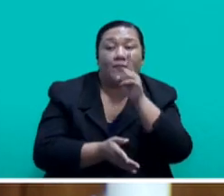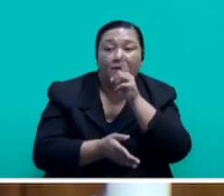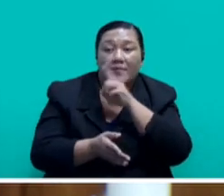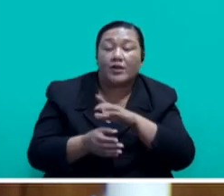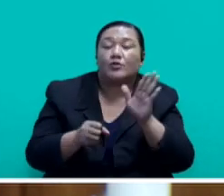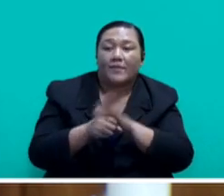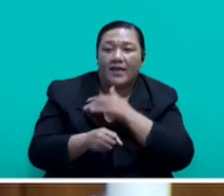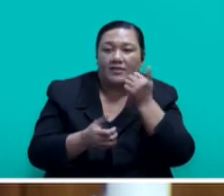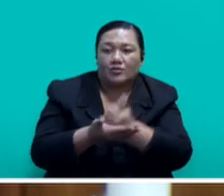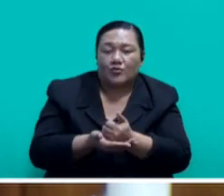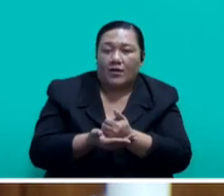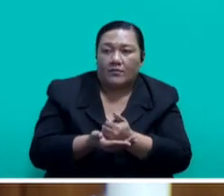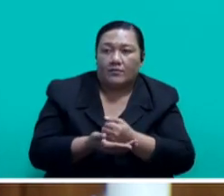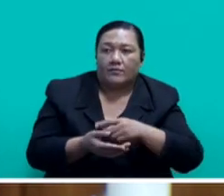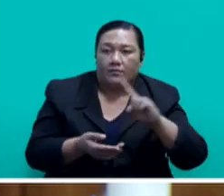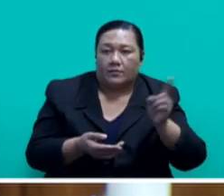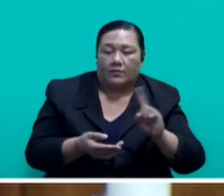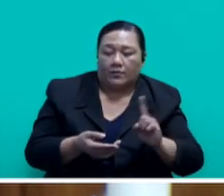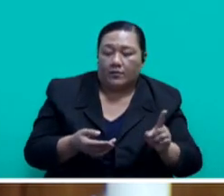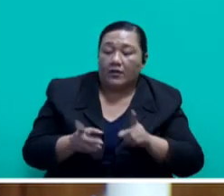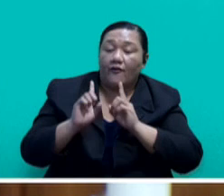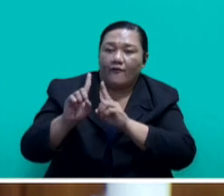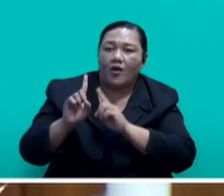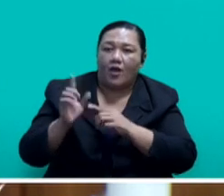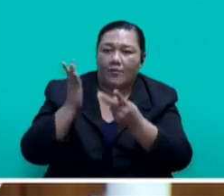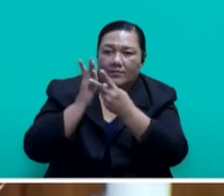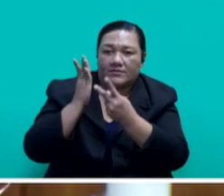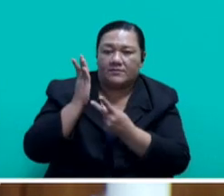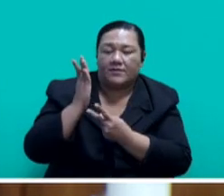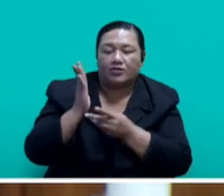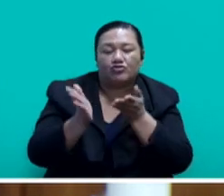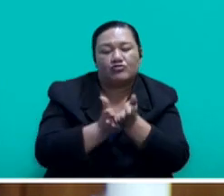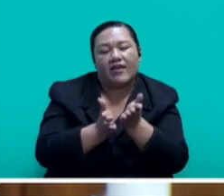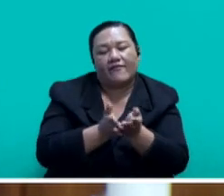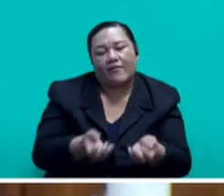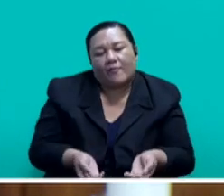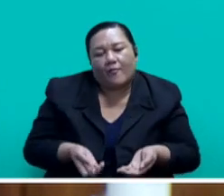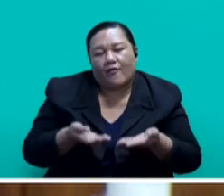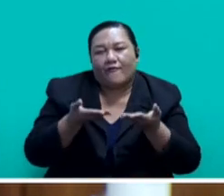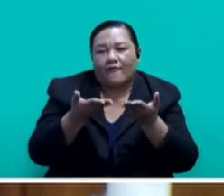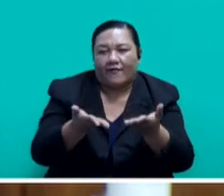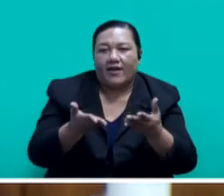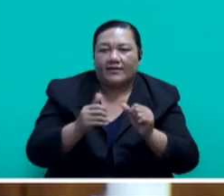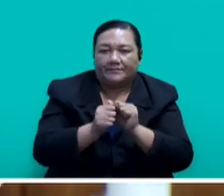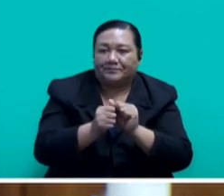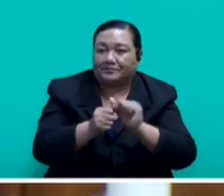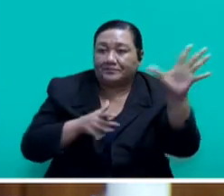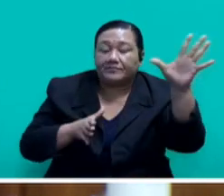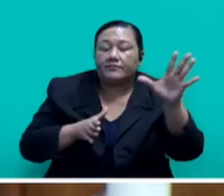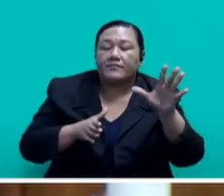underpinned by our values and principles to serve and provide excellent services to our